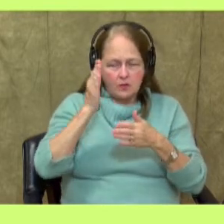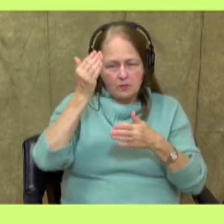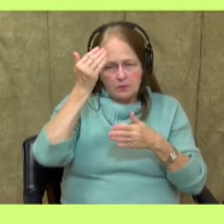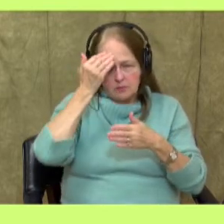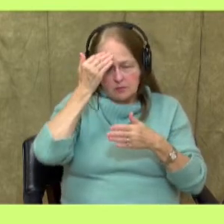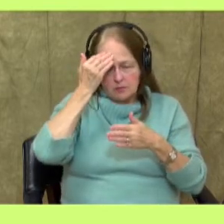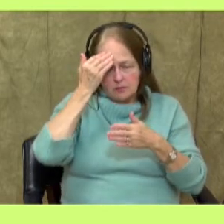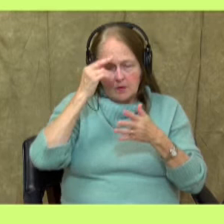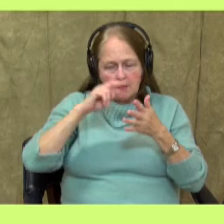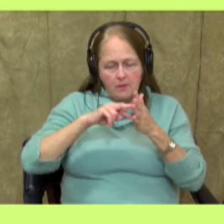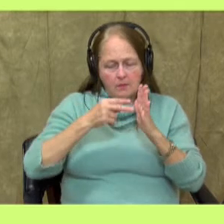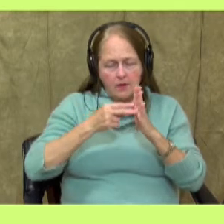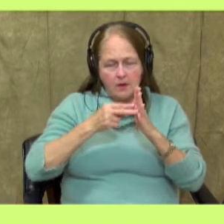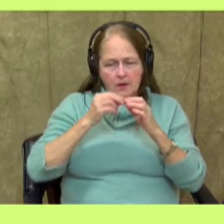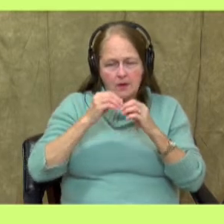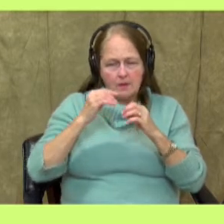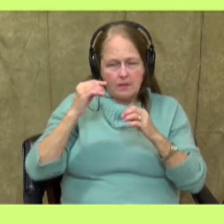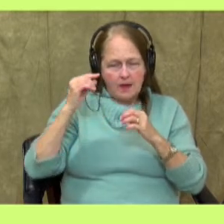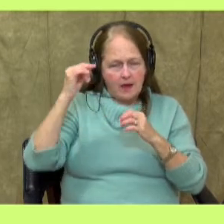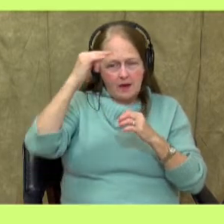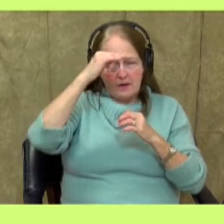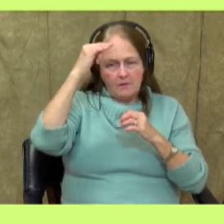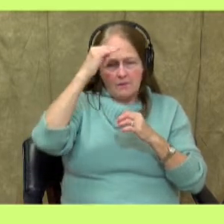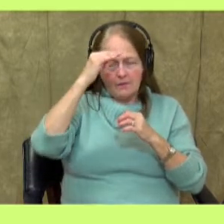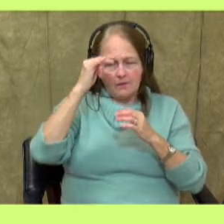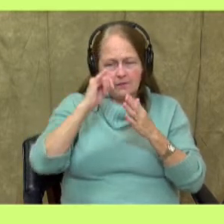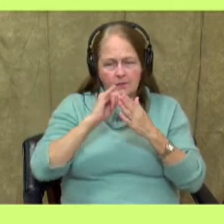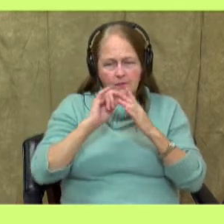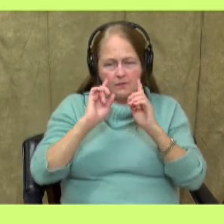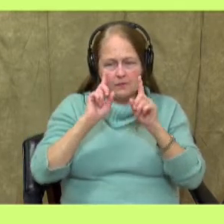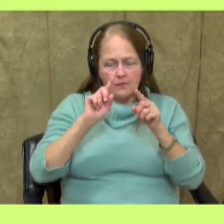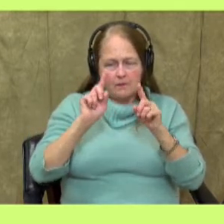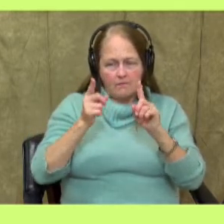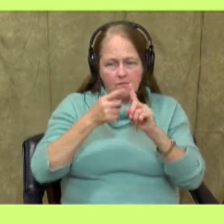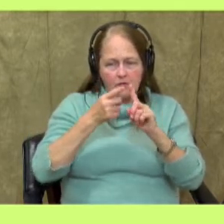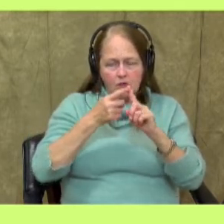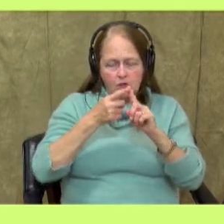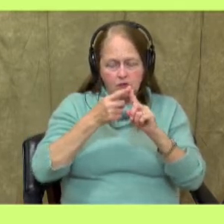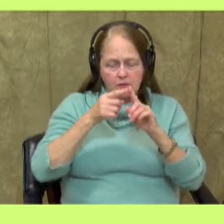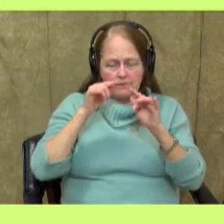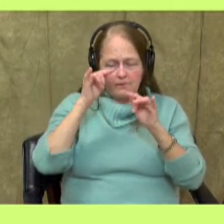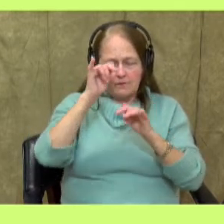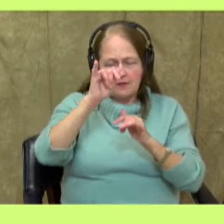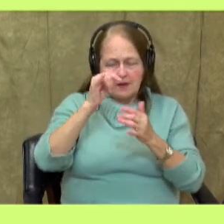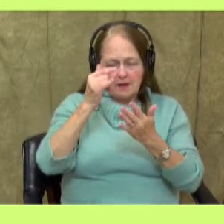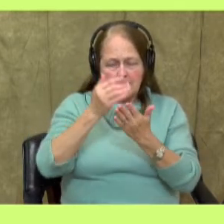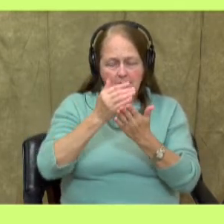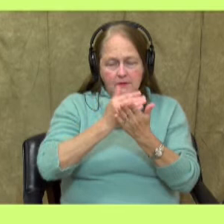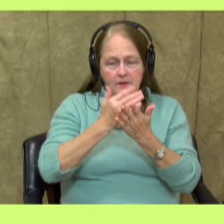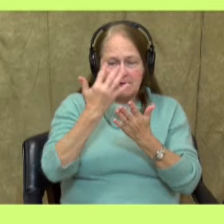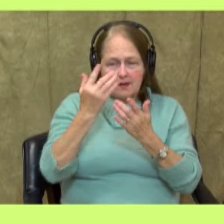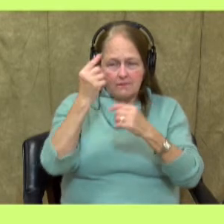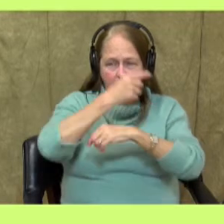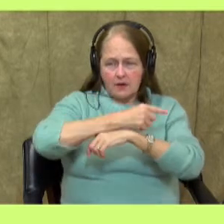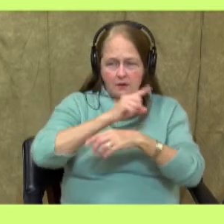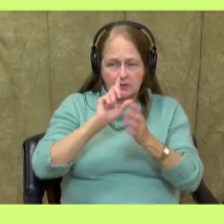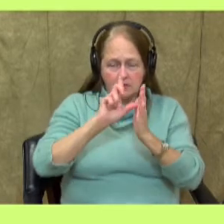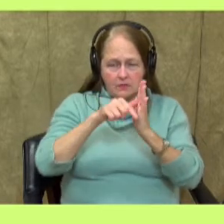knew she was meant to be in the air. Earhart attended her first flying lesson just 5 days later, and